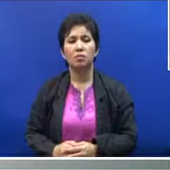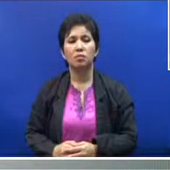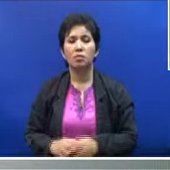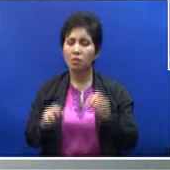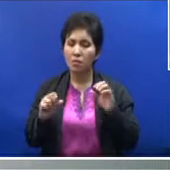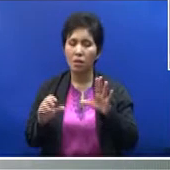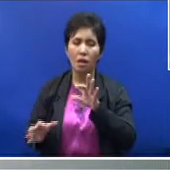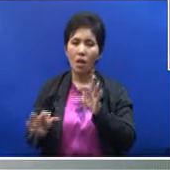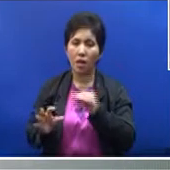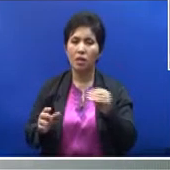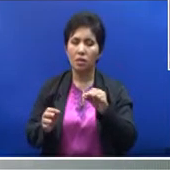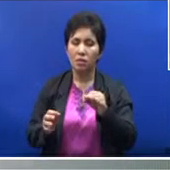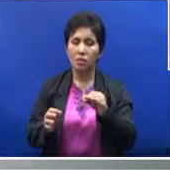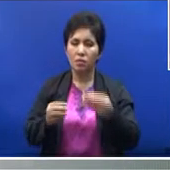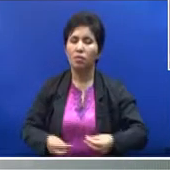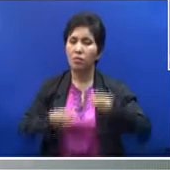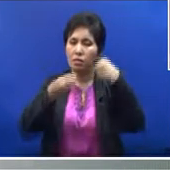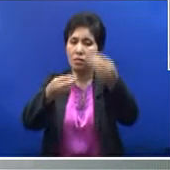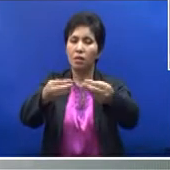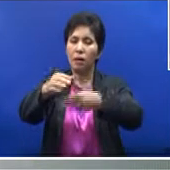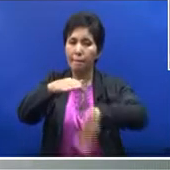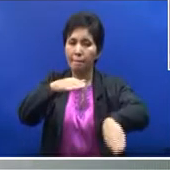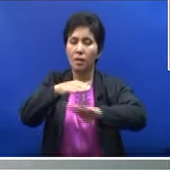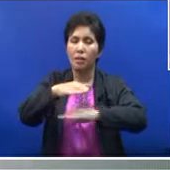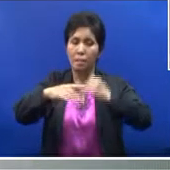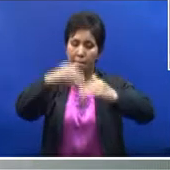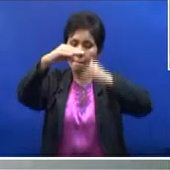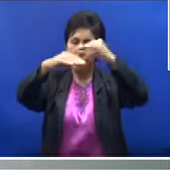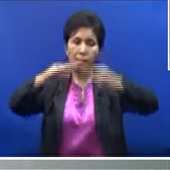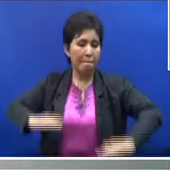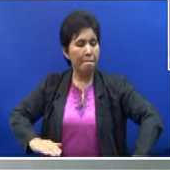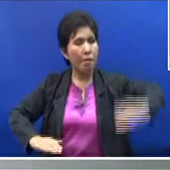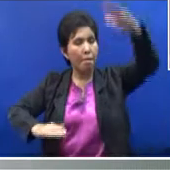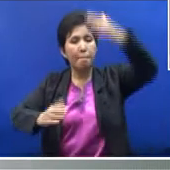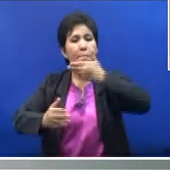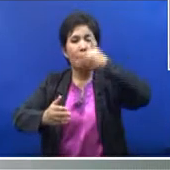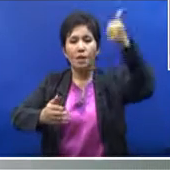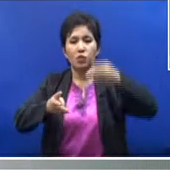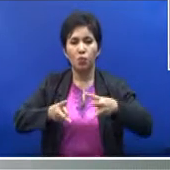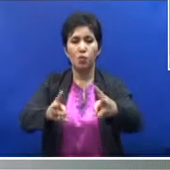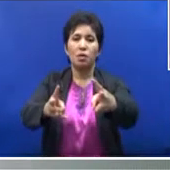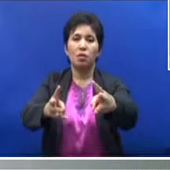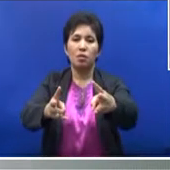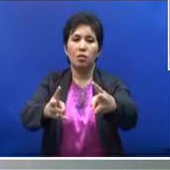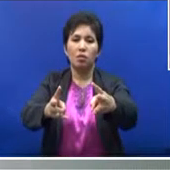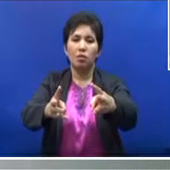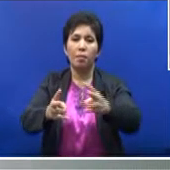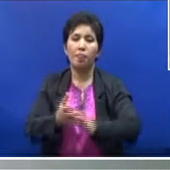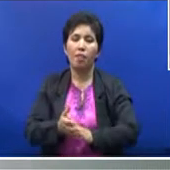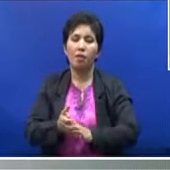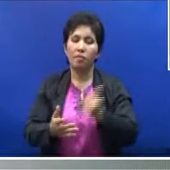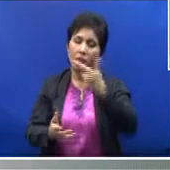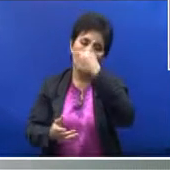Okay, and it also provides a base to bring up children in the best way possible. Okay, for the other